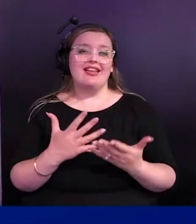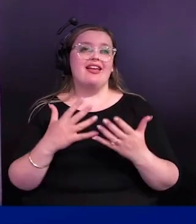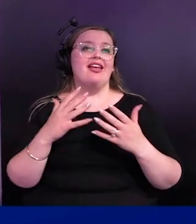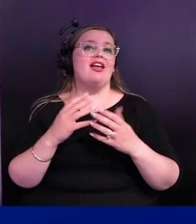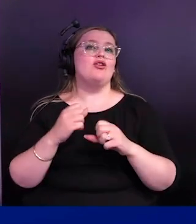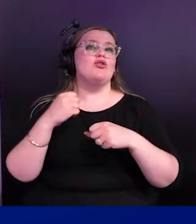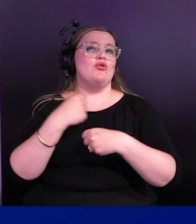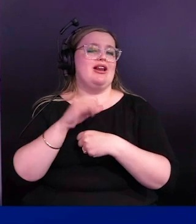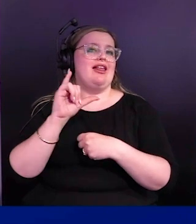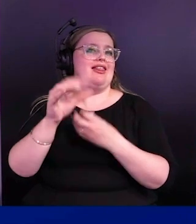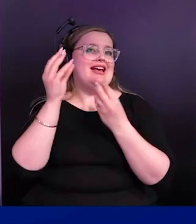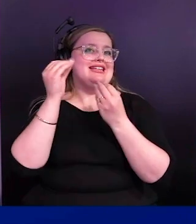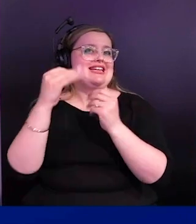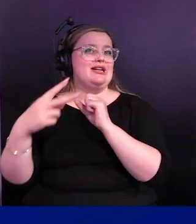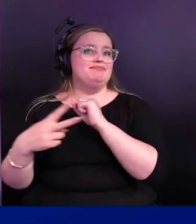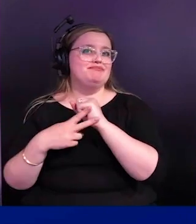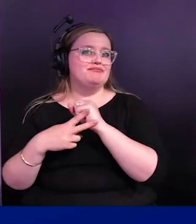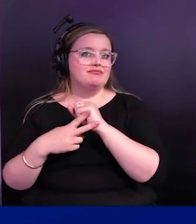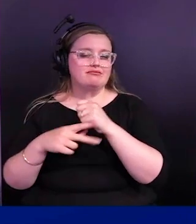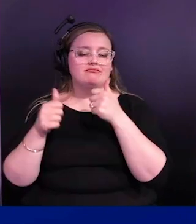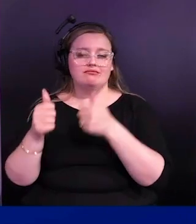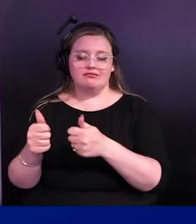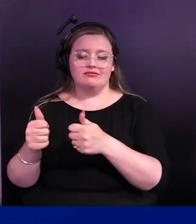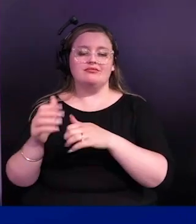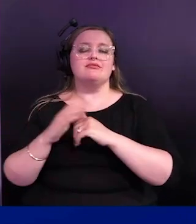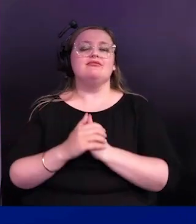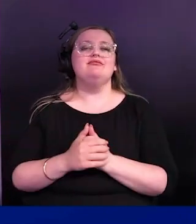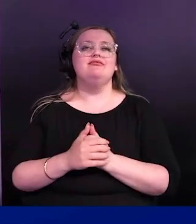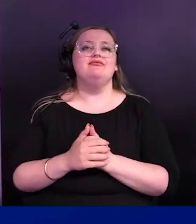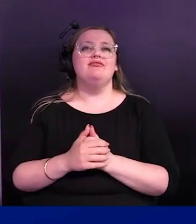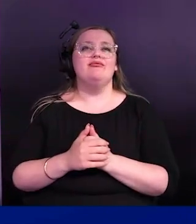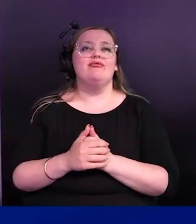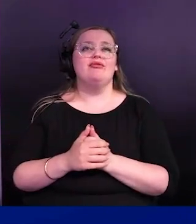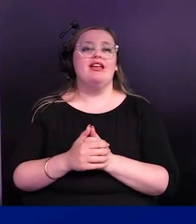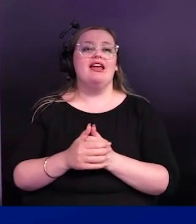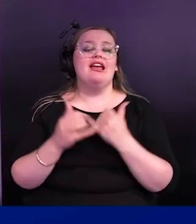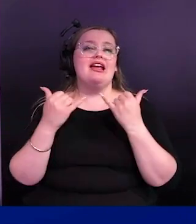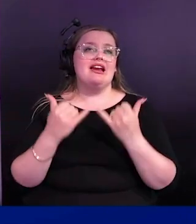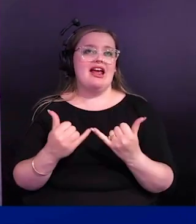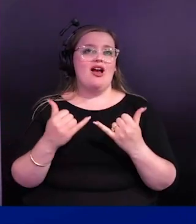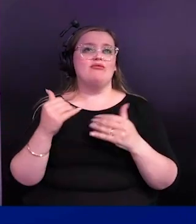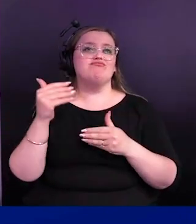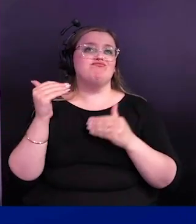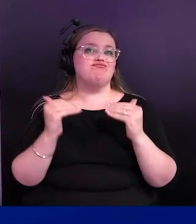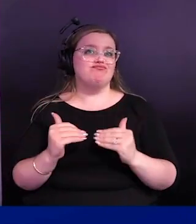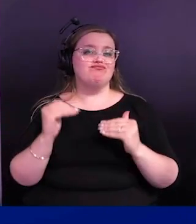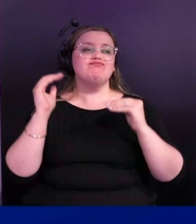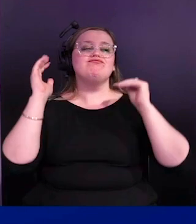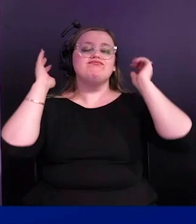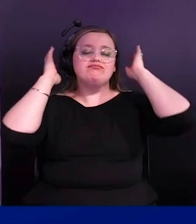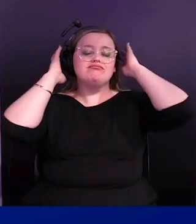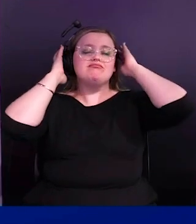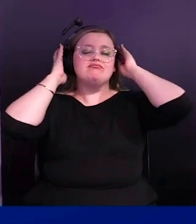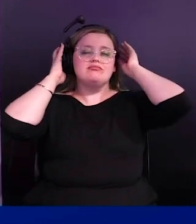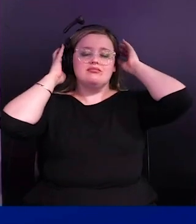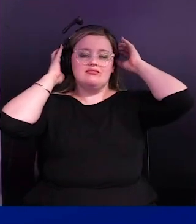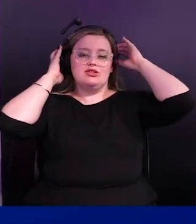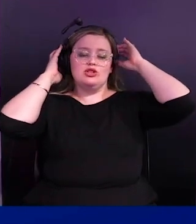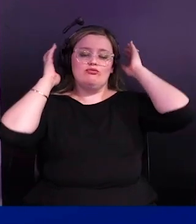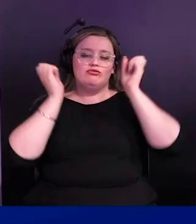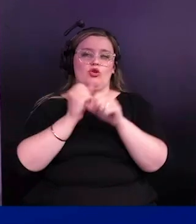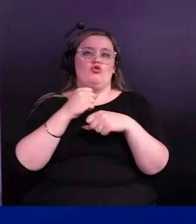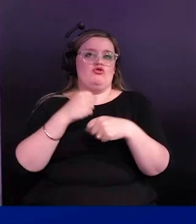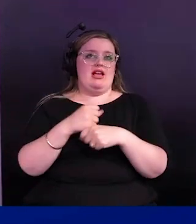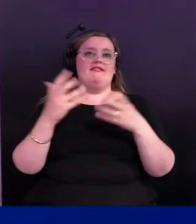data store. That's it. So now your the steps to create an event data store is complete. And